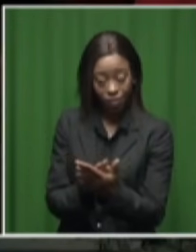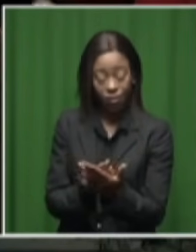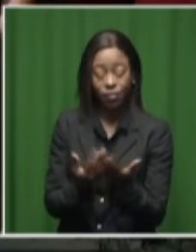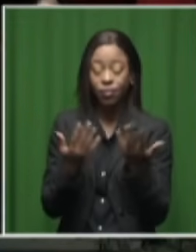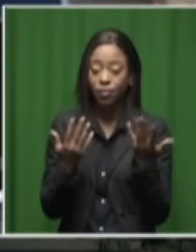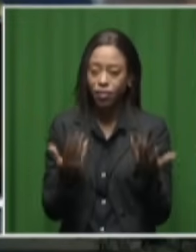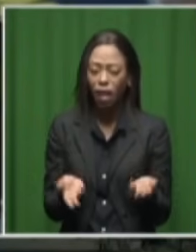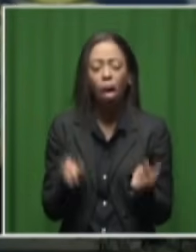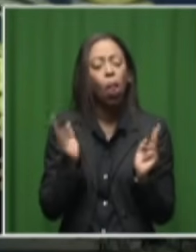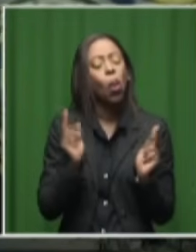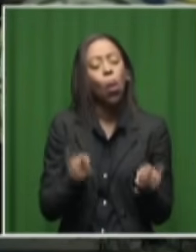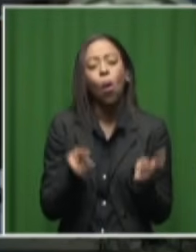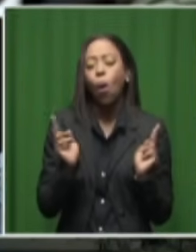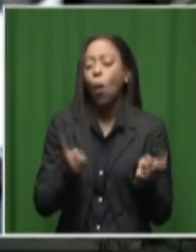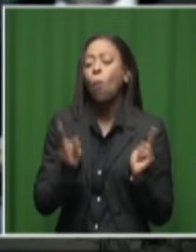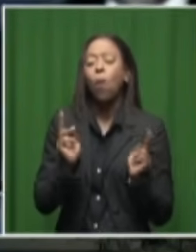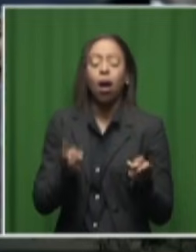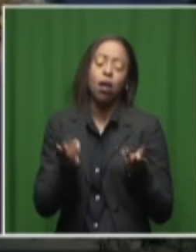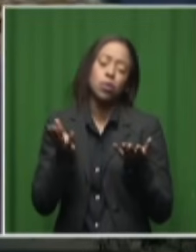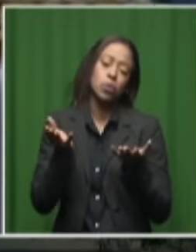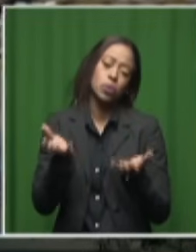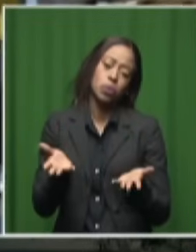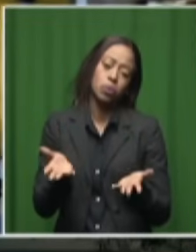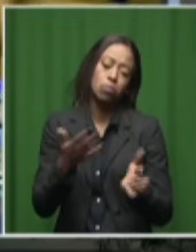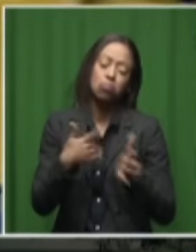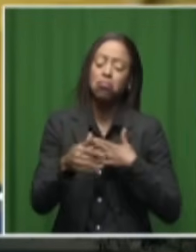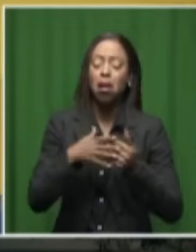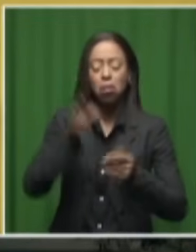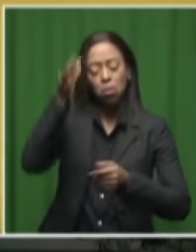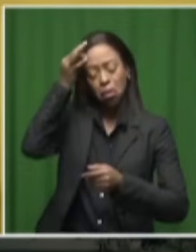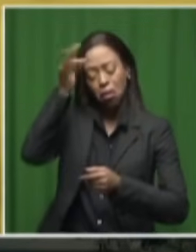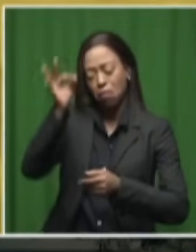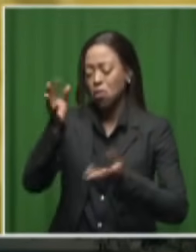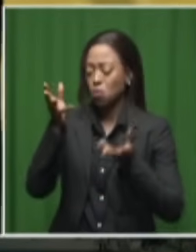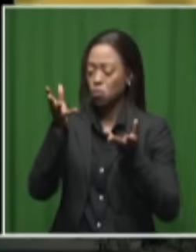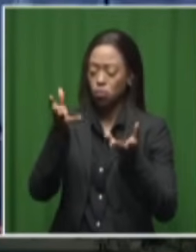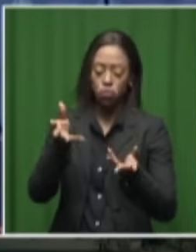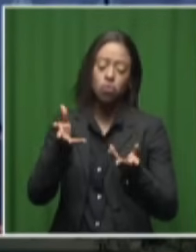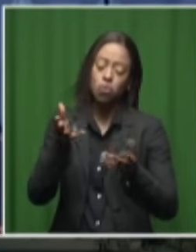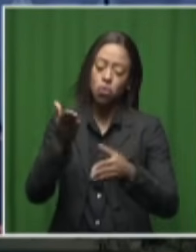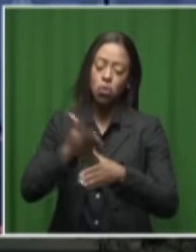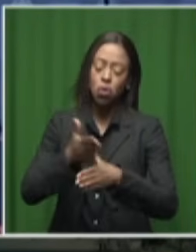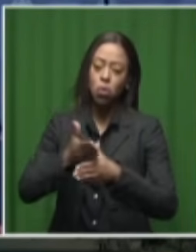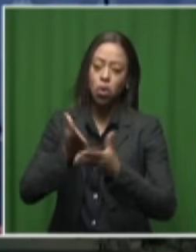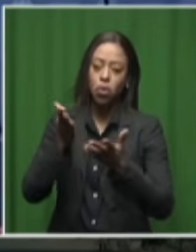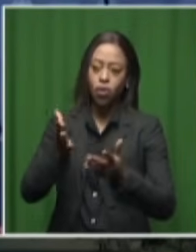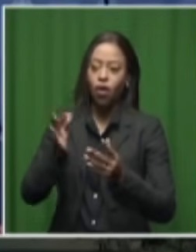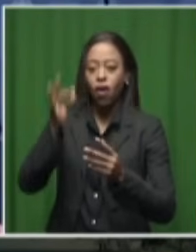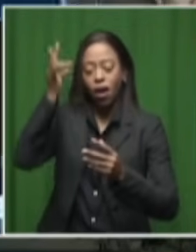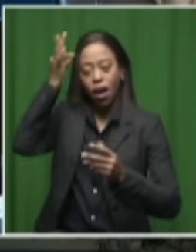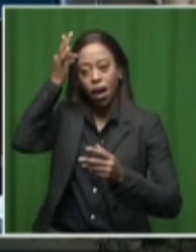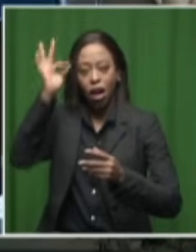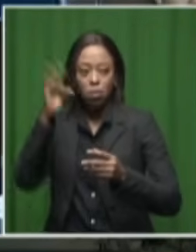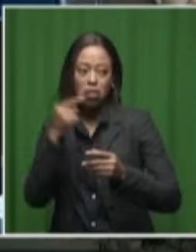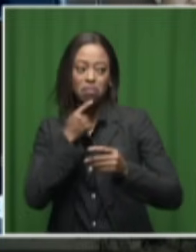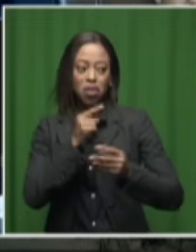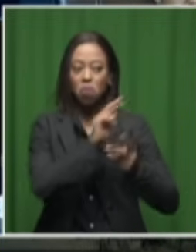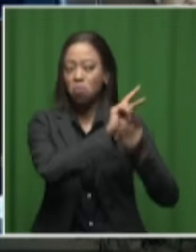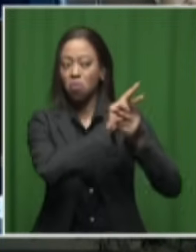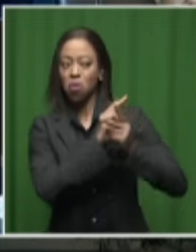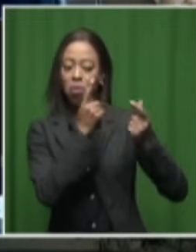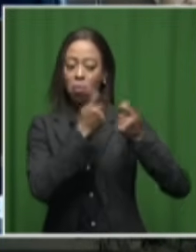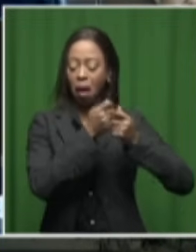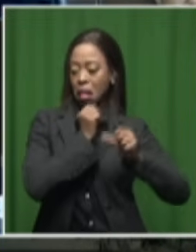That's normal and traditional in any government environment. No government does not do that. The